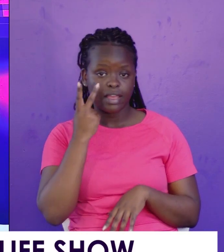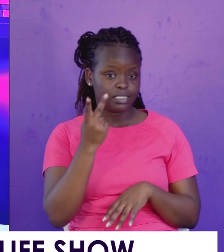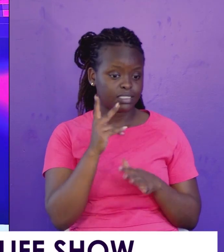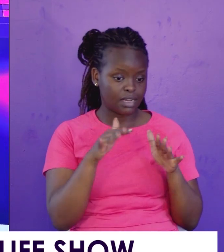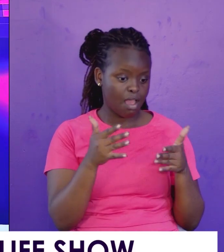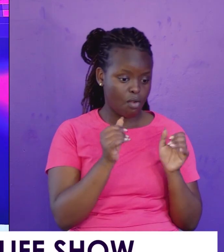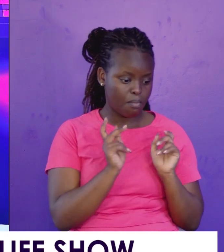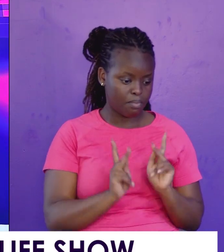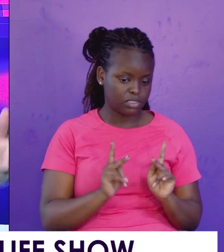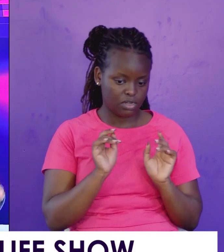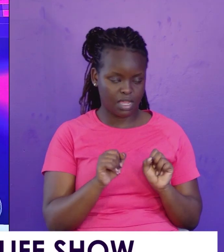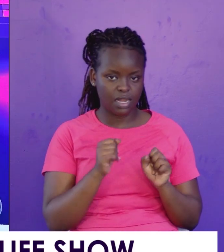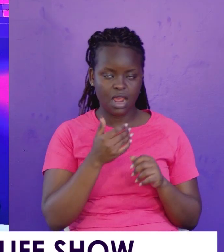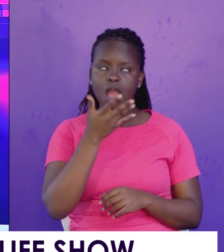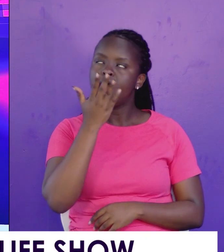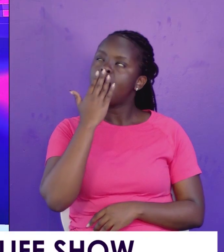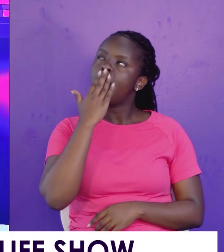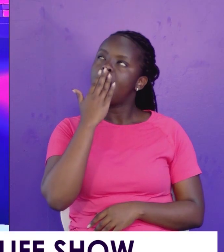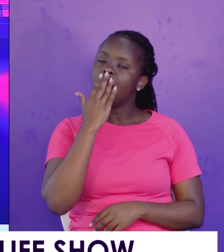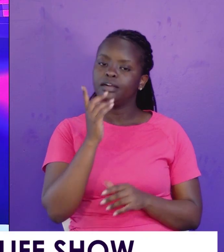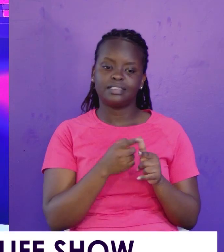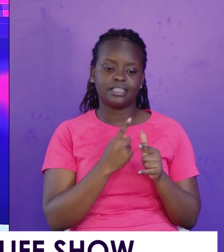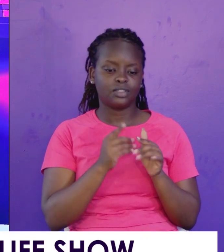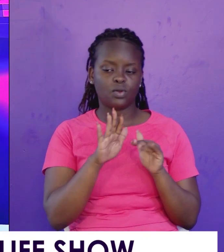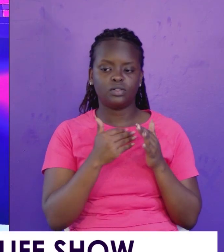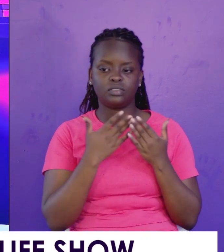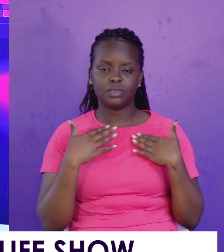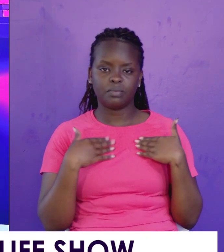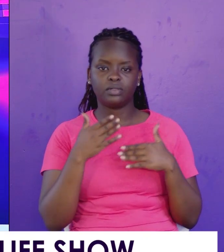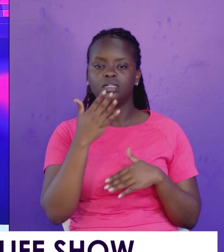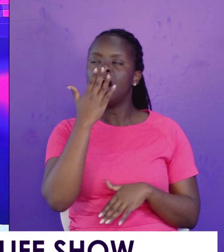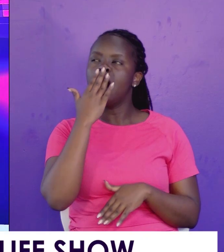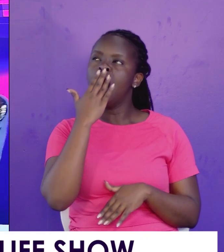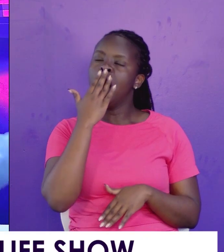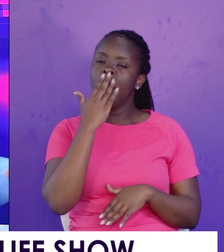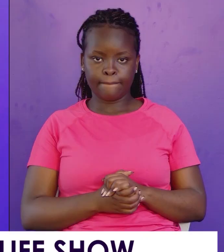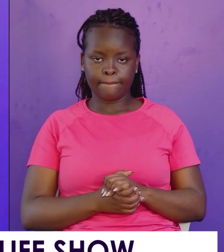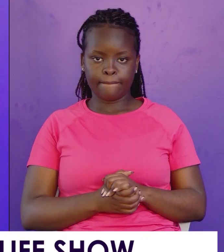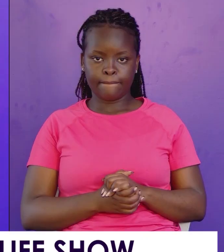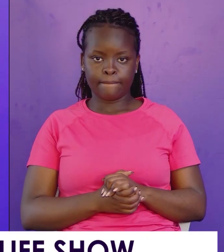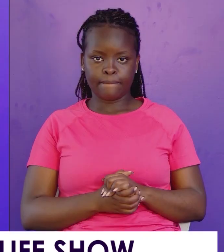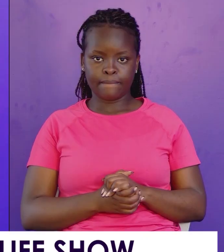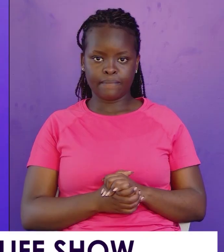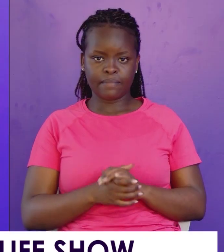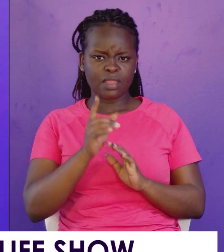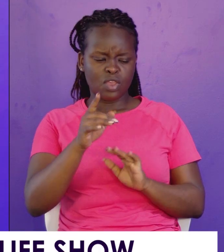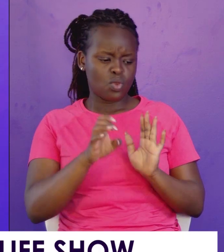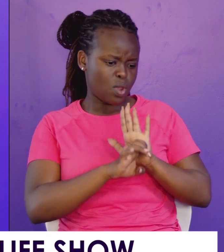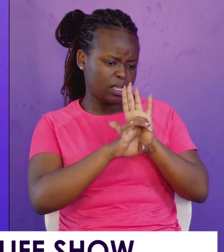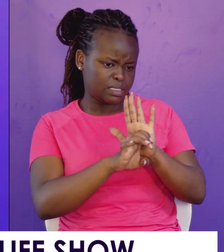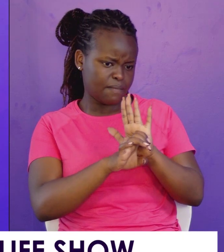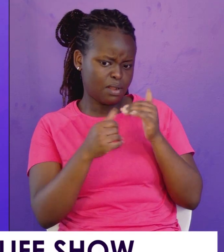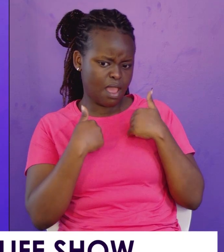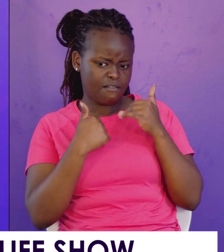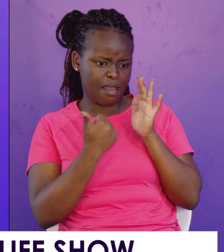somebody can do a yawn and everybody begins to yawn. Yeah. So communication is also that kind of. Do you, for example, have